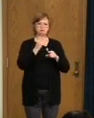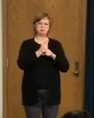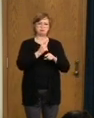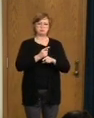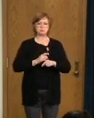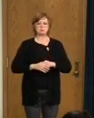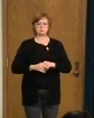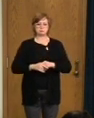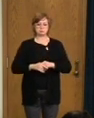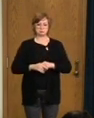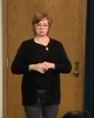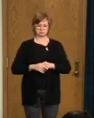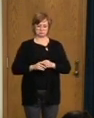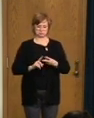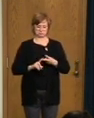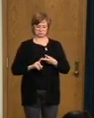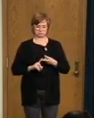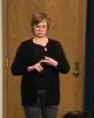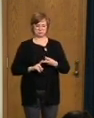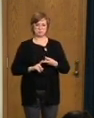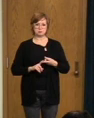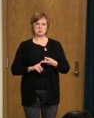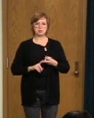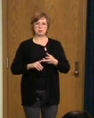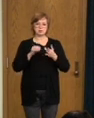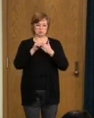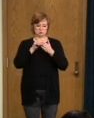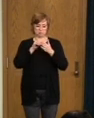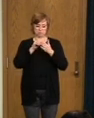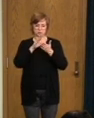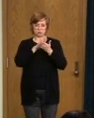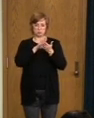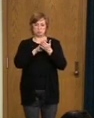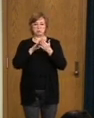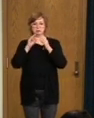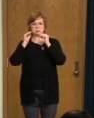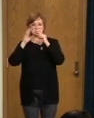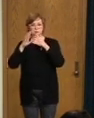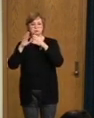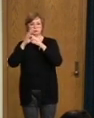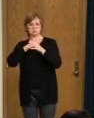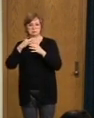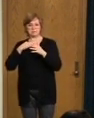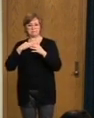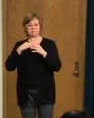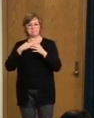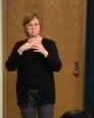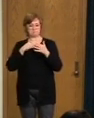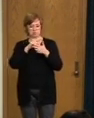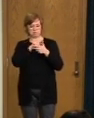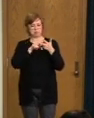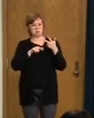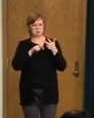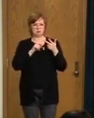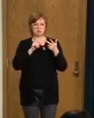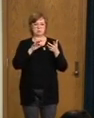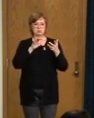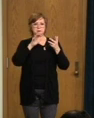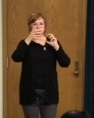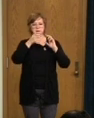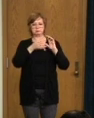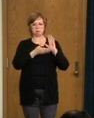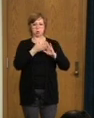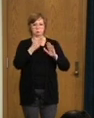cases in both students and in some cases teachers and staff, it is disruptive to